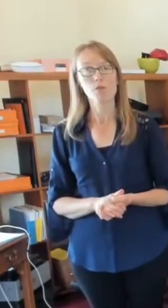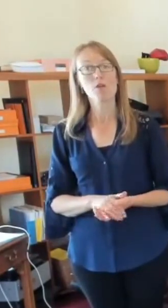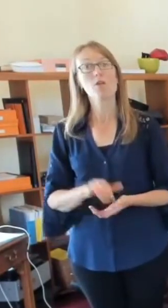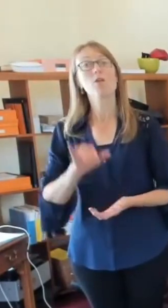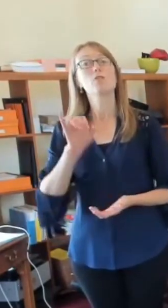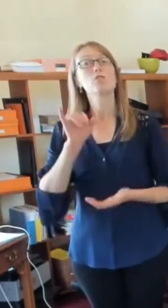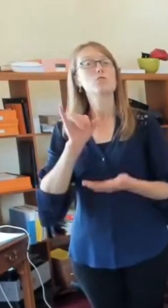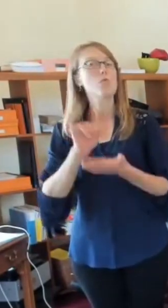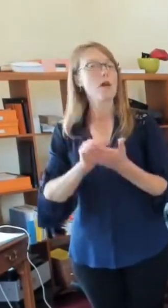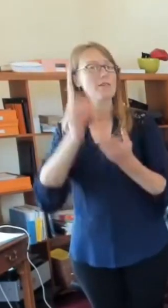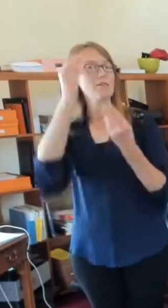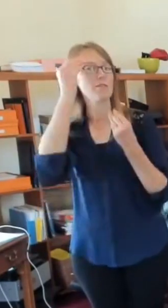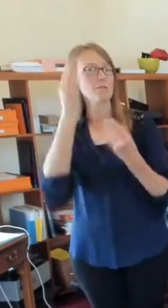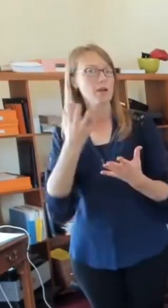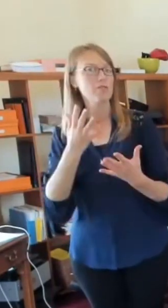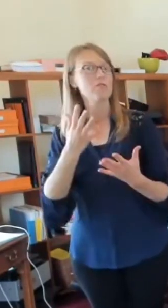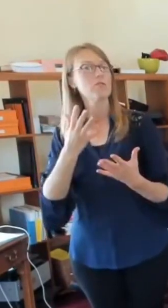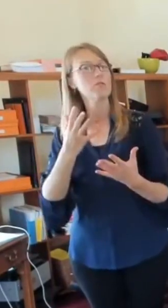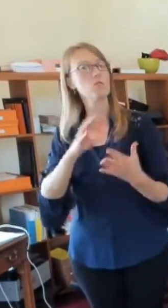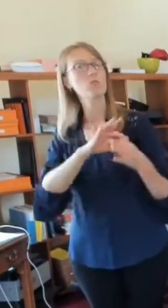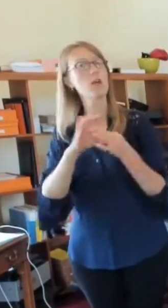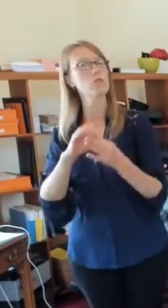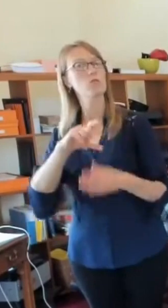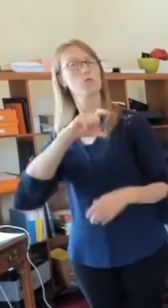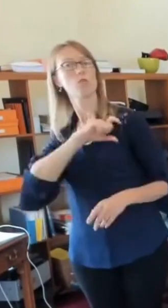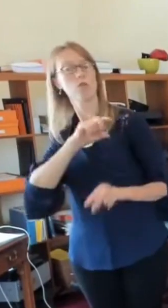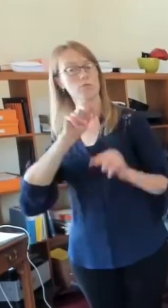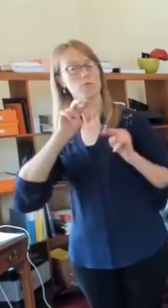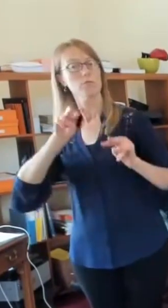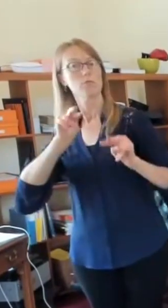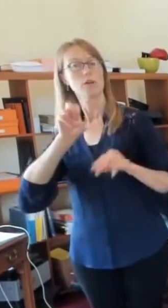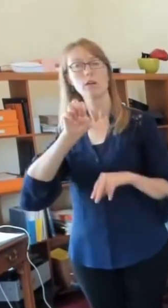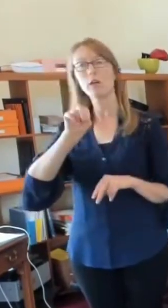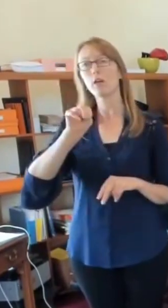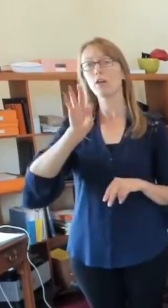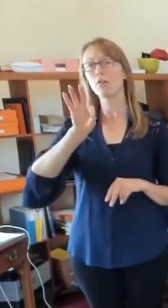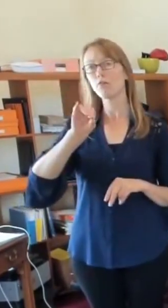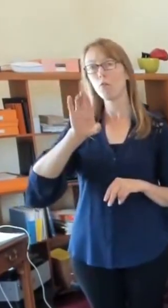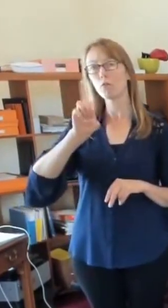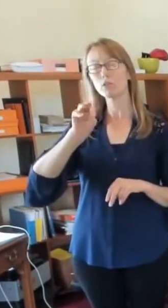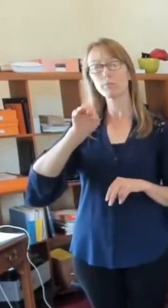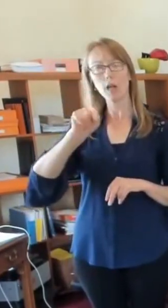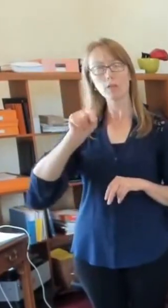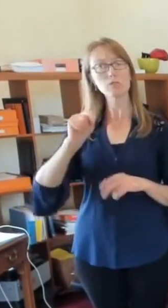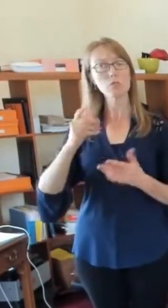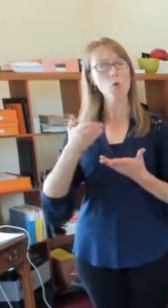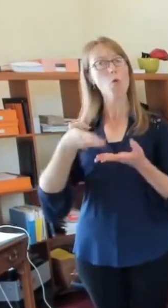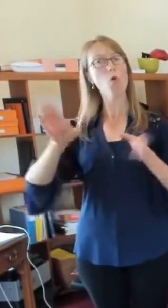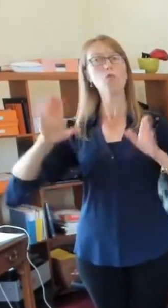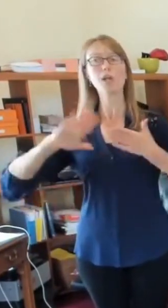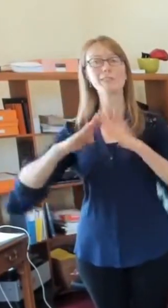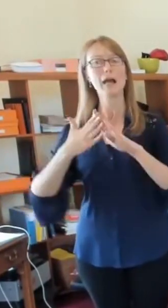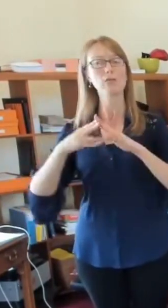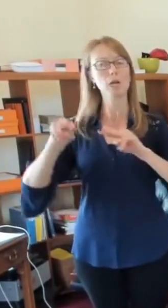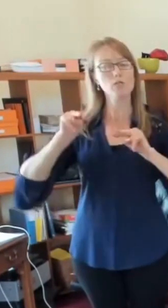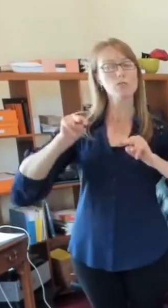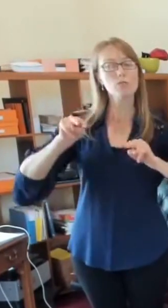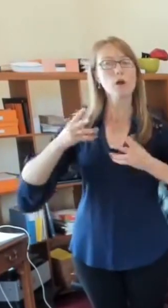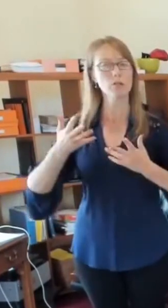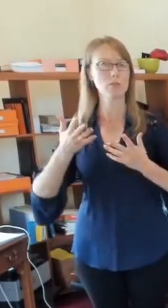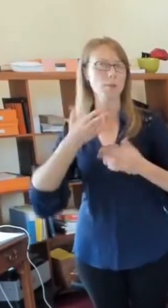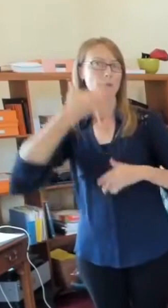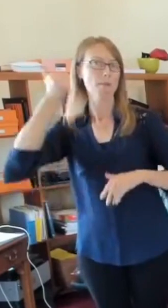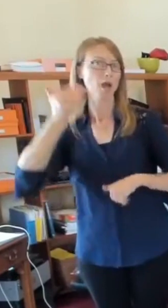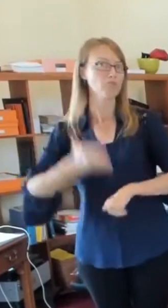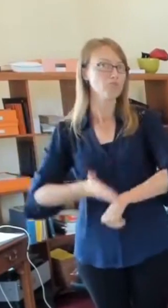Overall, downtown was better this weekend than it had been in the past, but we're